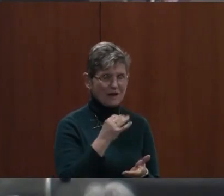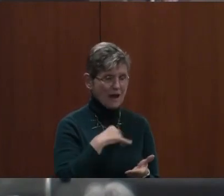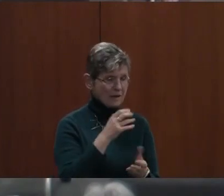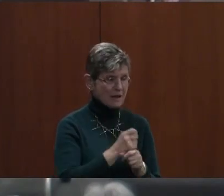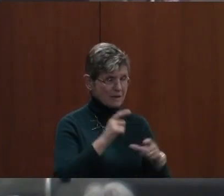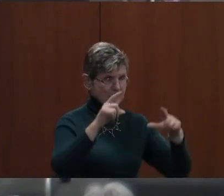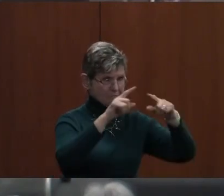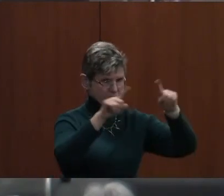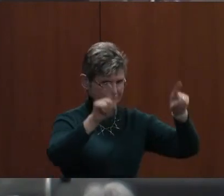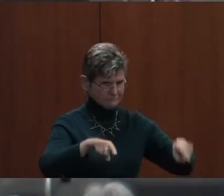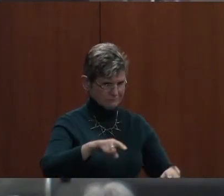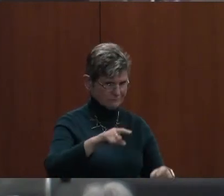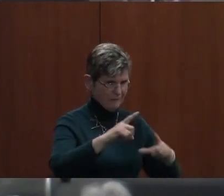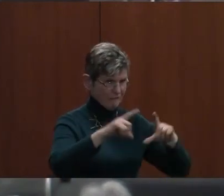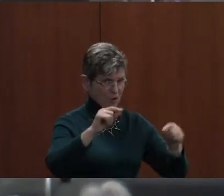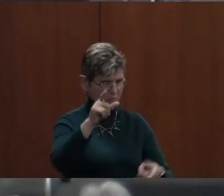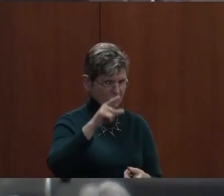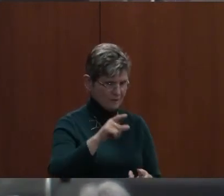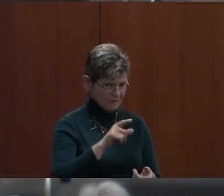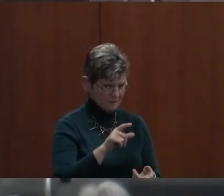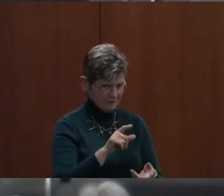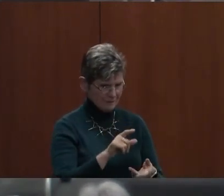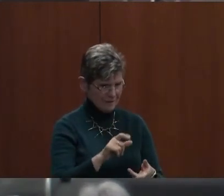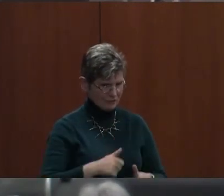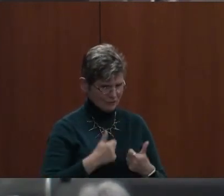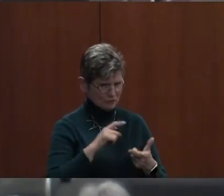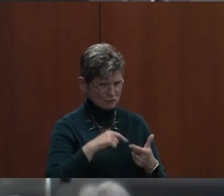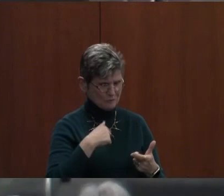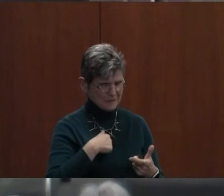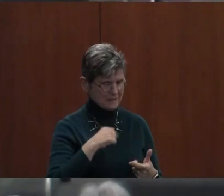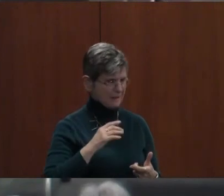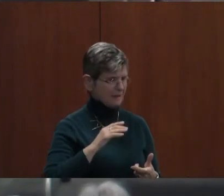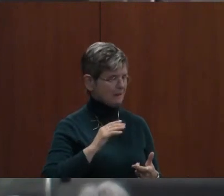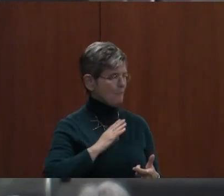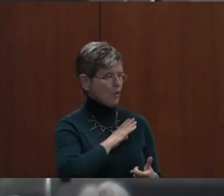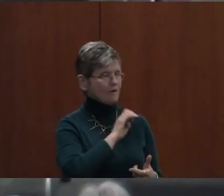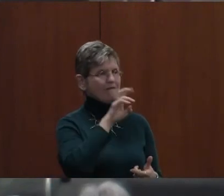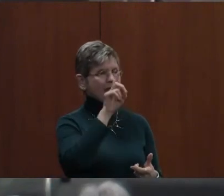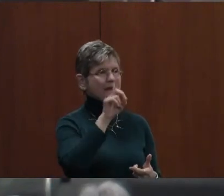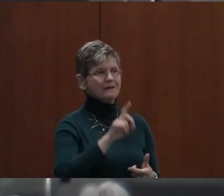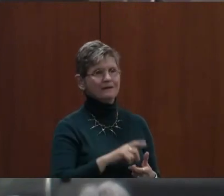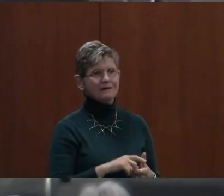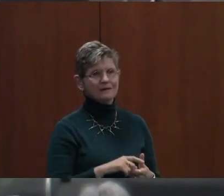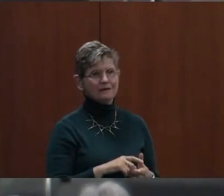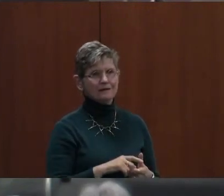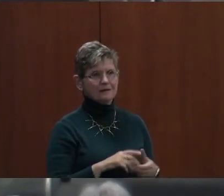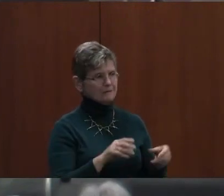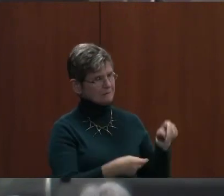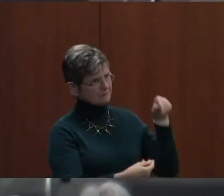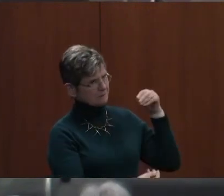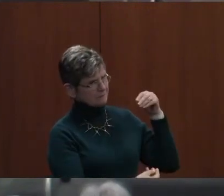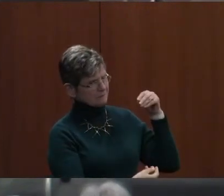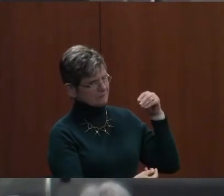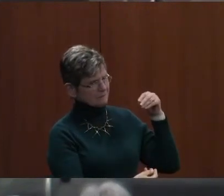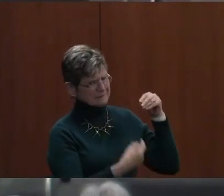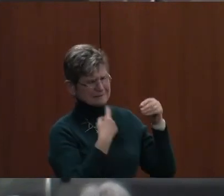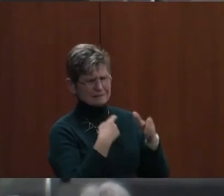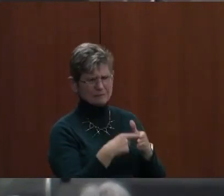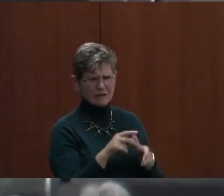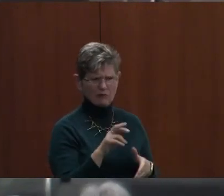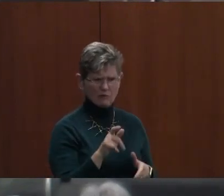me, Board of Ed, CES, and up in the return address, it said payroll. So I